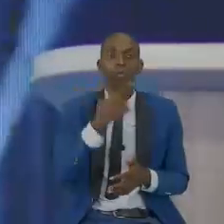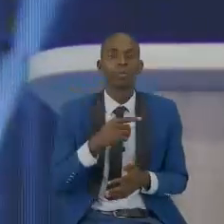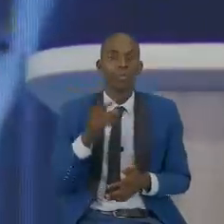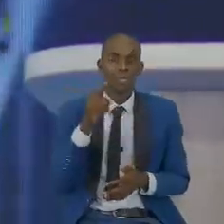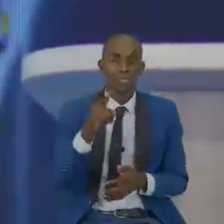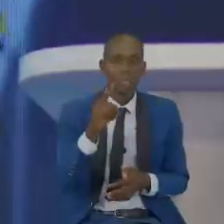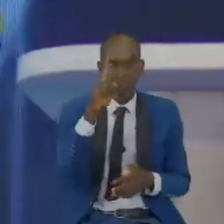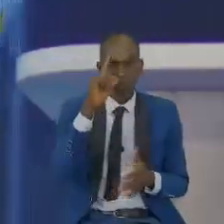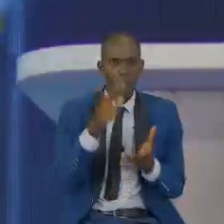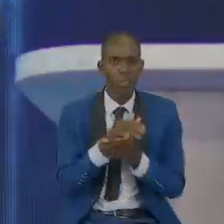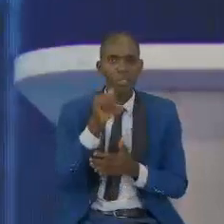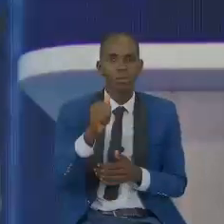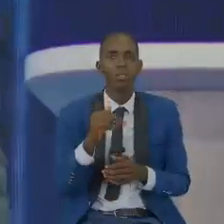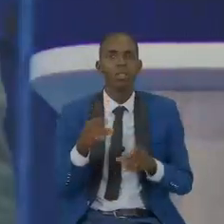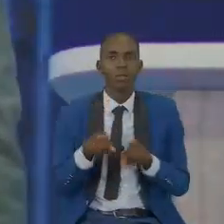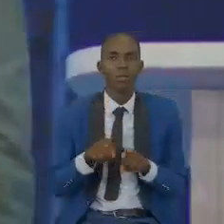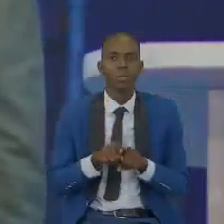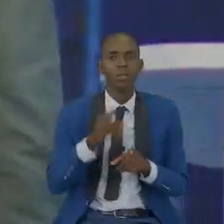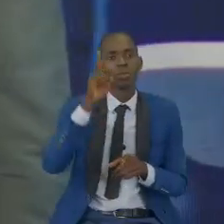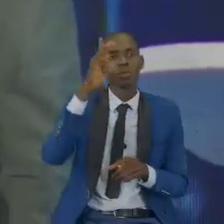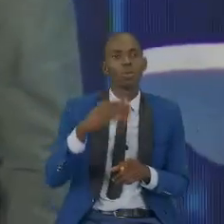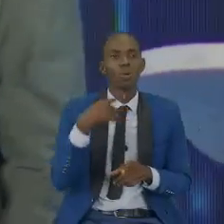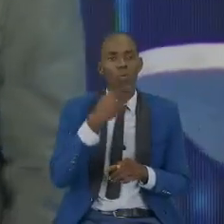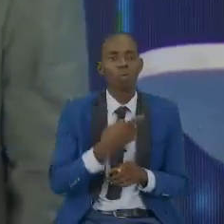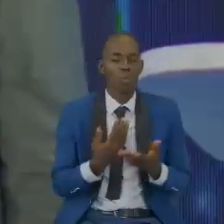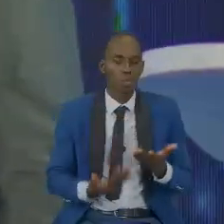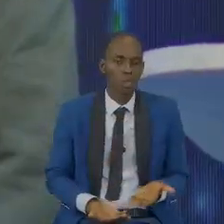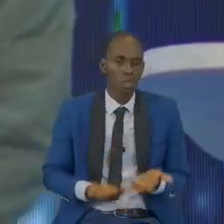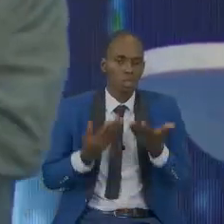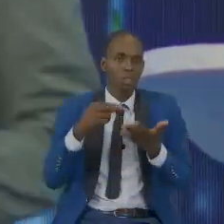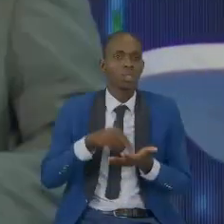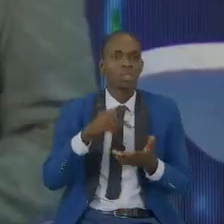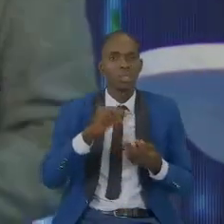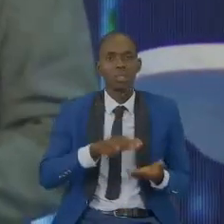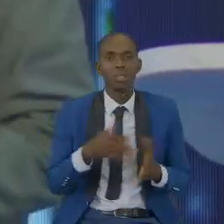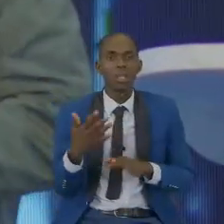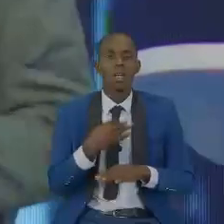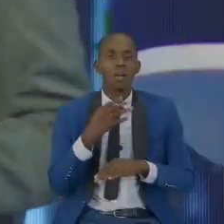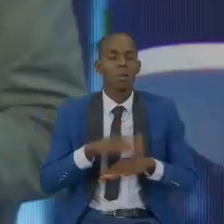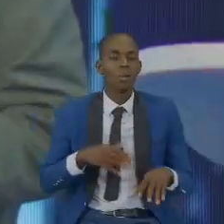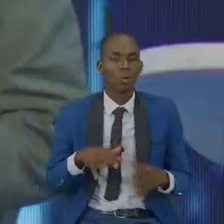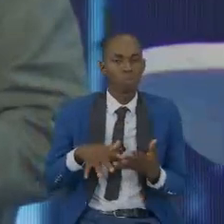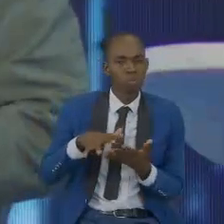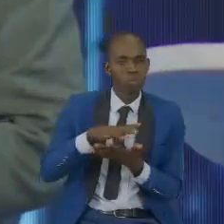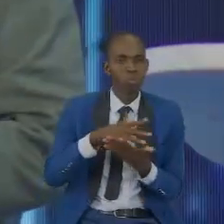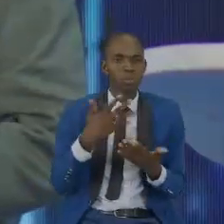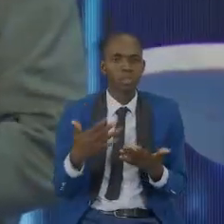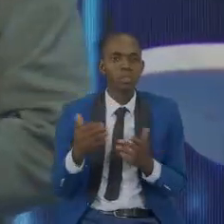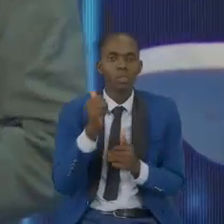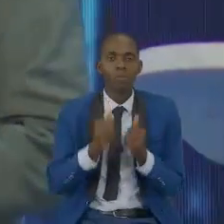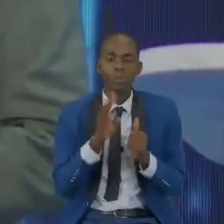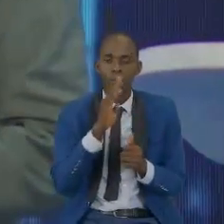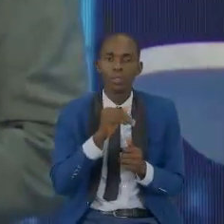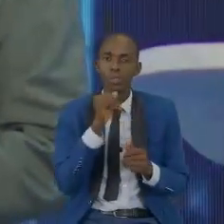believed, even God, who quickeneth the dead and calleth those things which be not